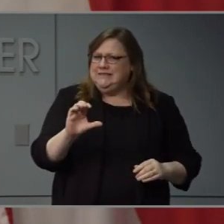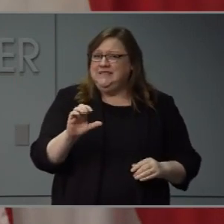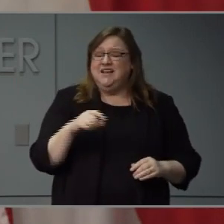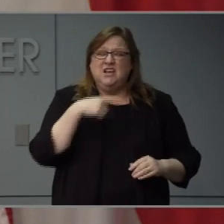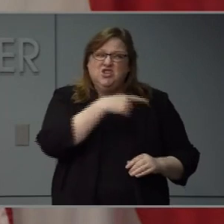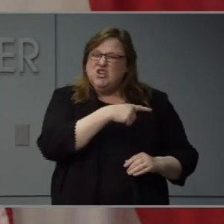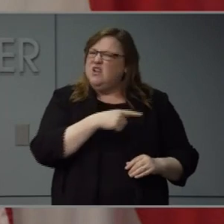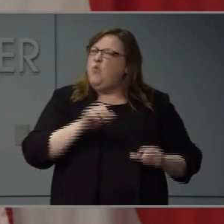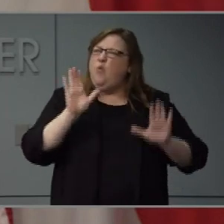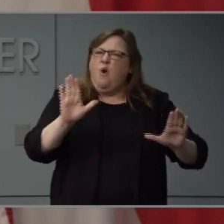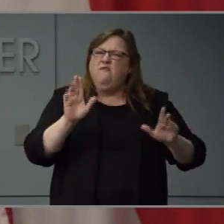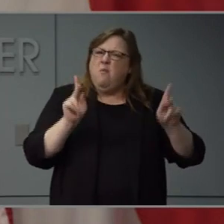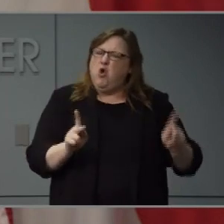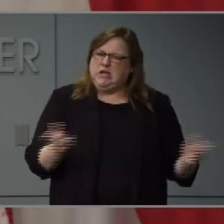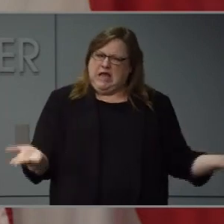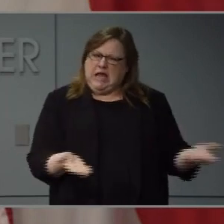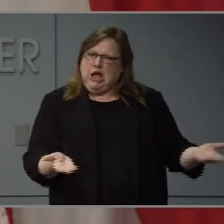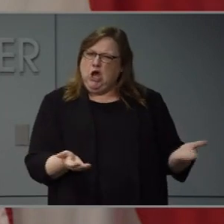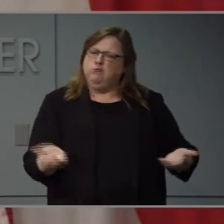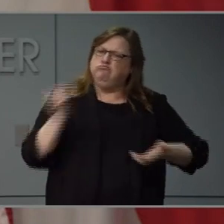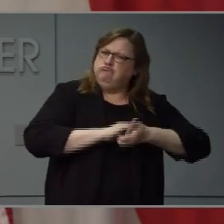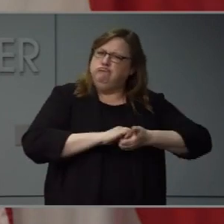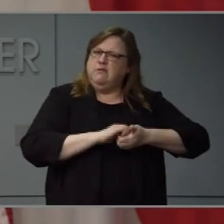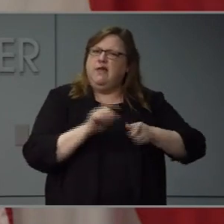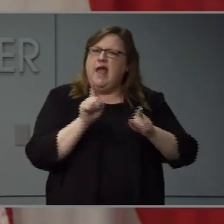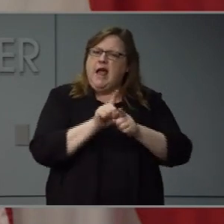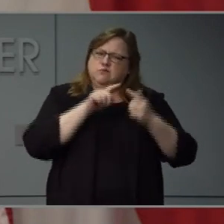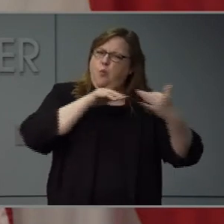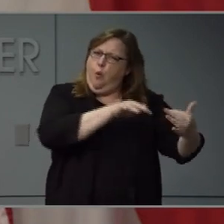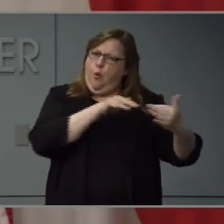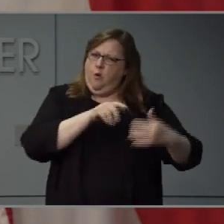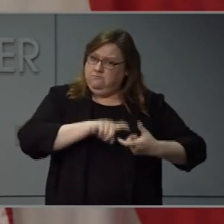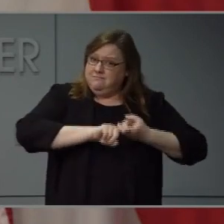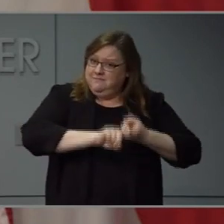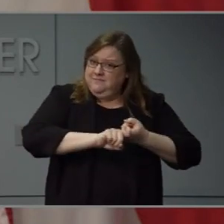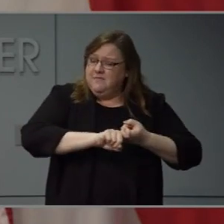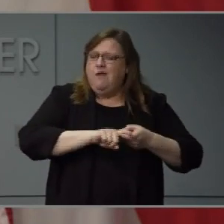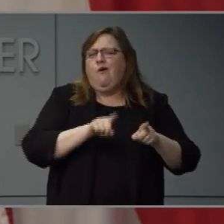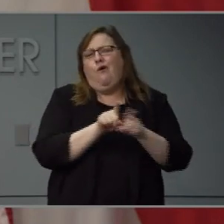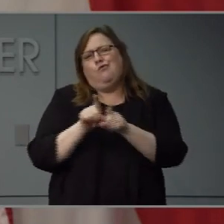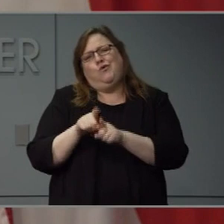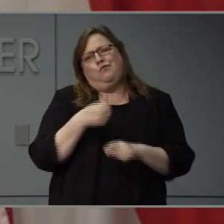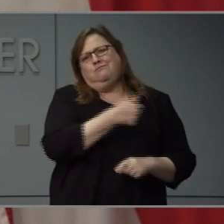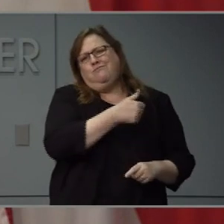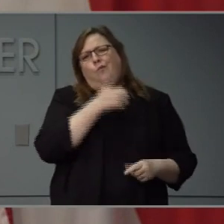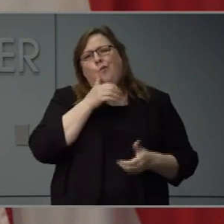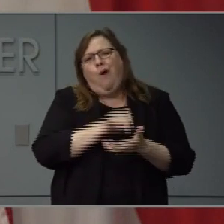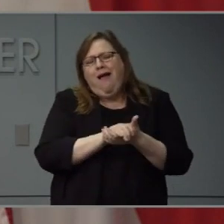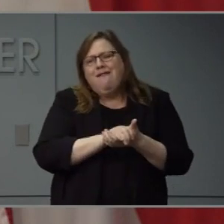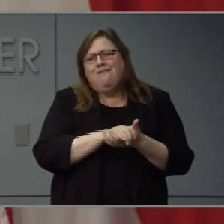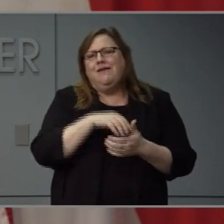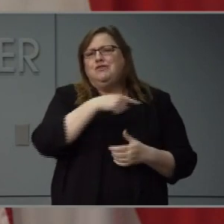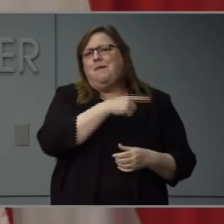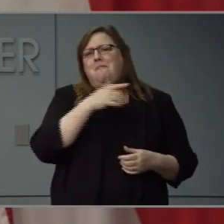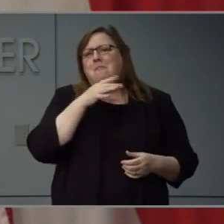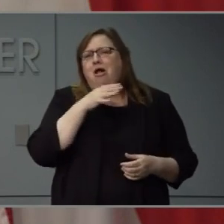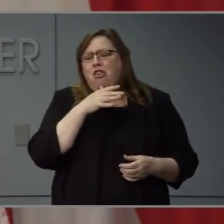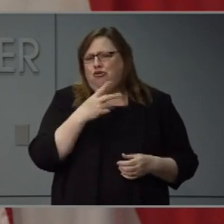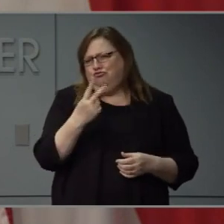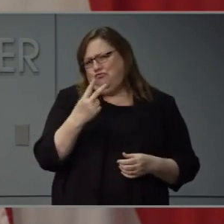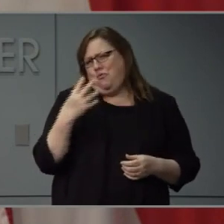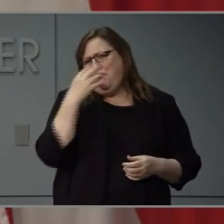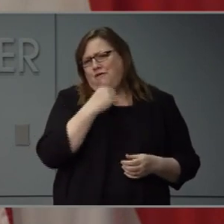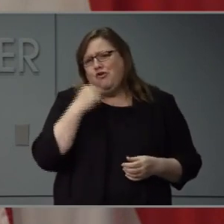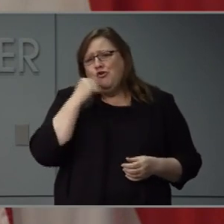buddy, she's also the wife and the mother of 2 beautiful girls. And we're so thankful and glad that they've let us borrow her for